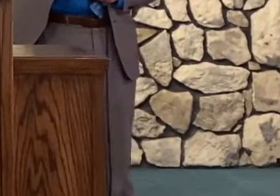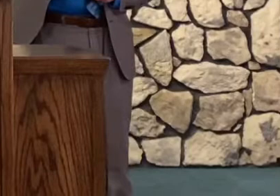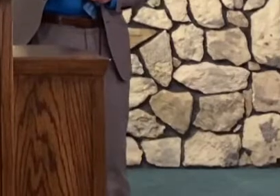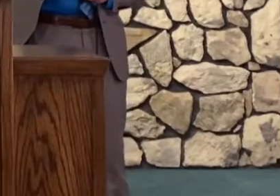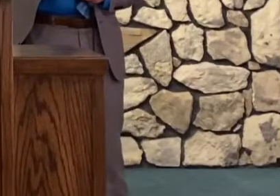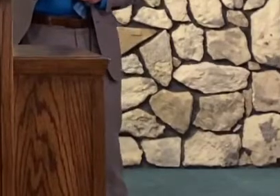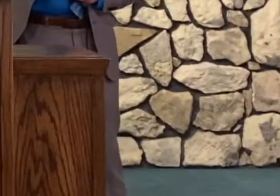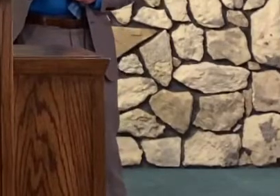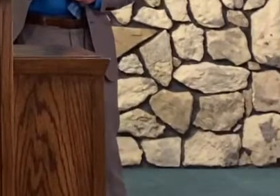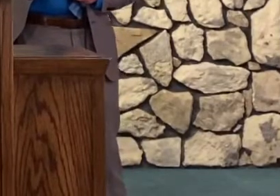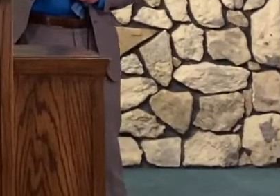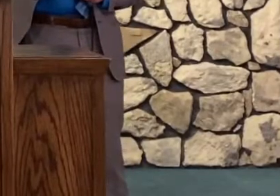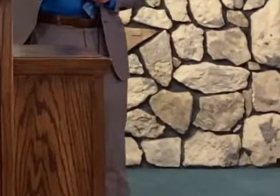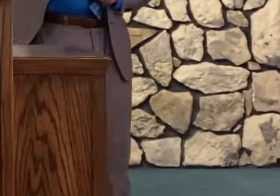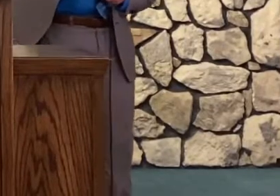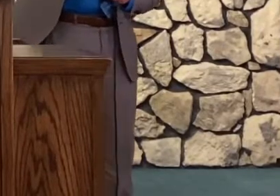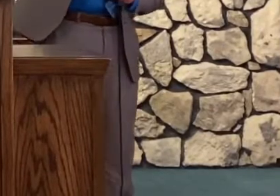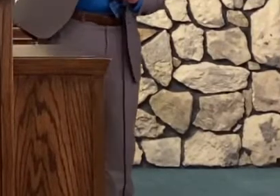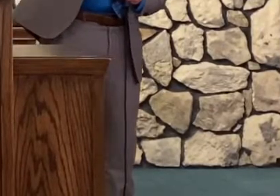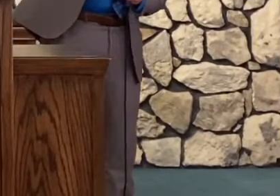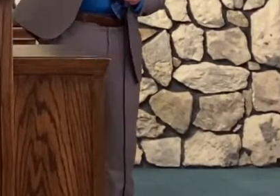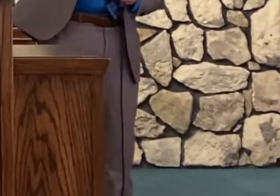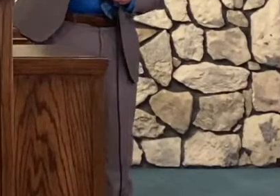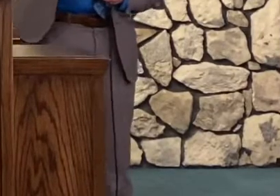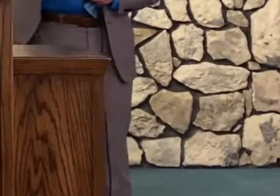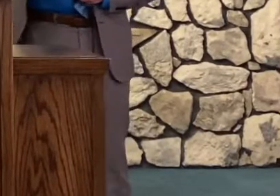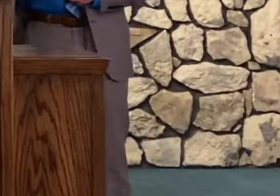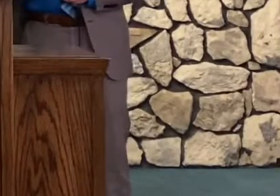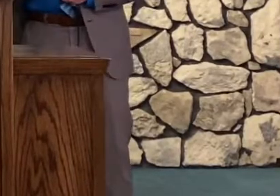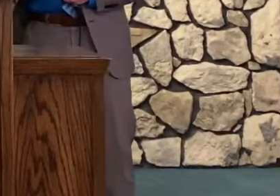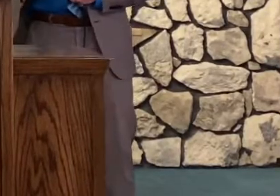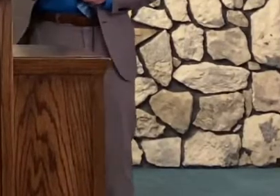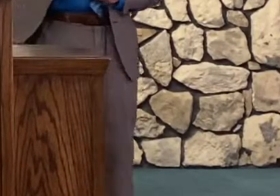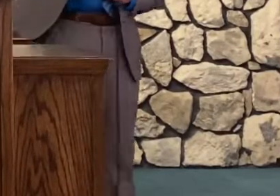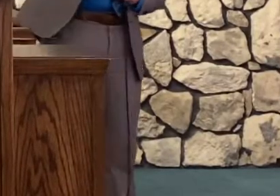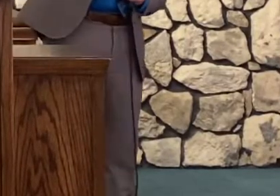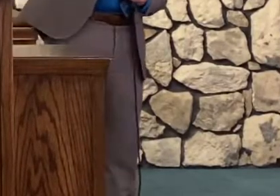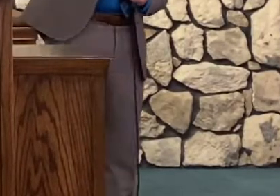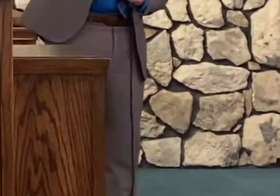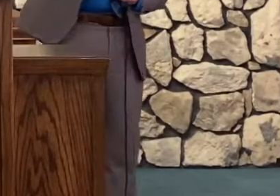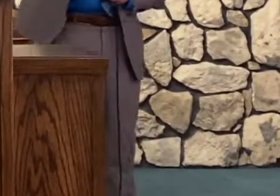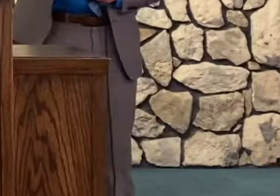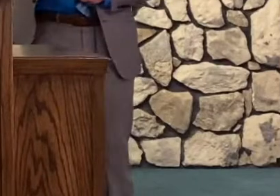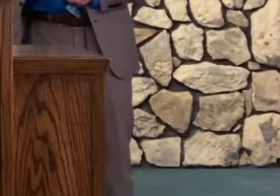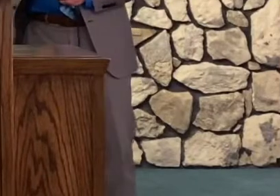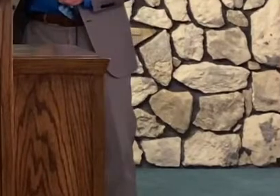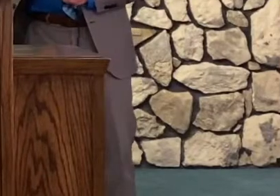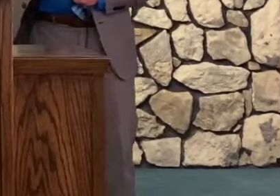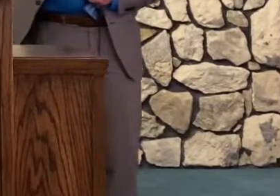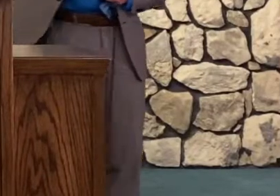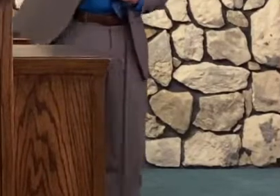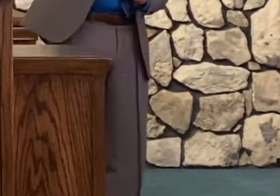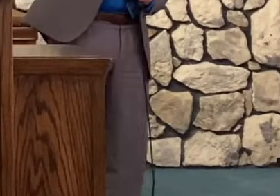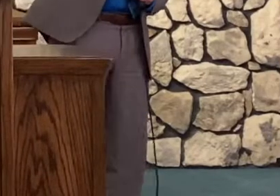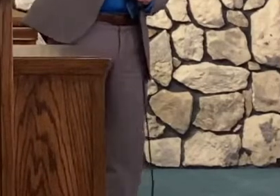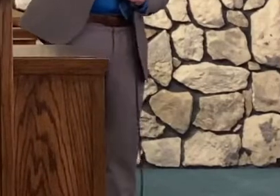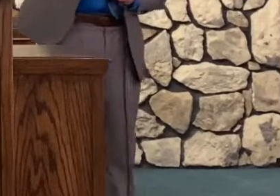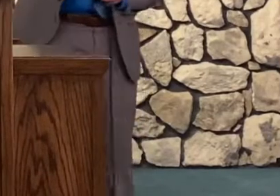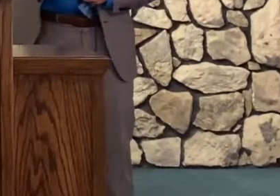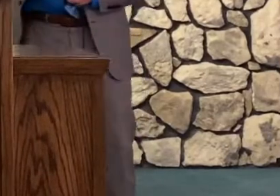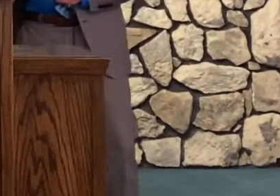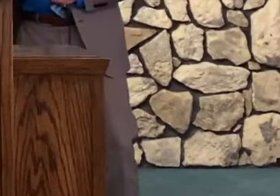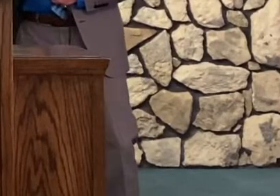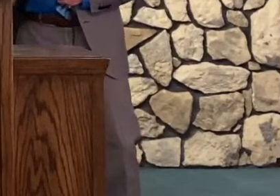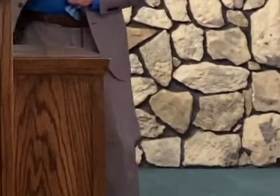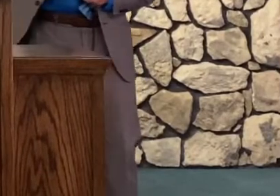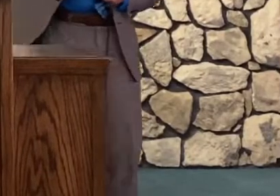if you will just lift your hands and close your eyes and you will just begin to worship,